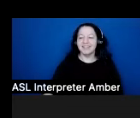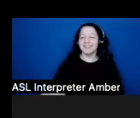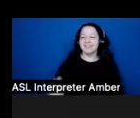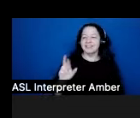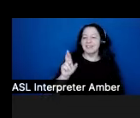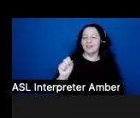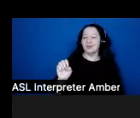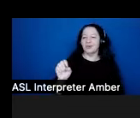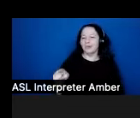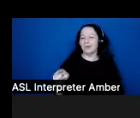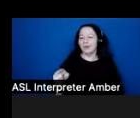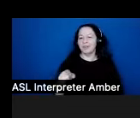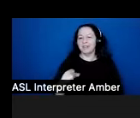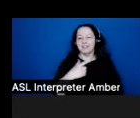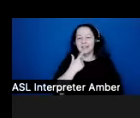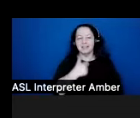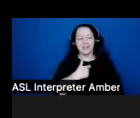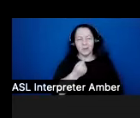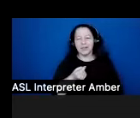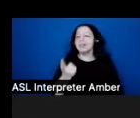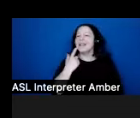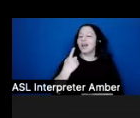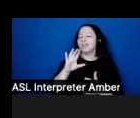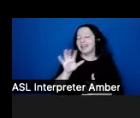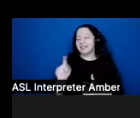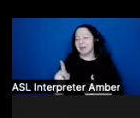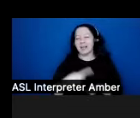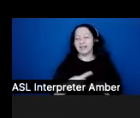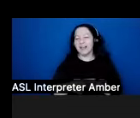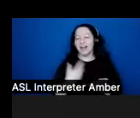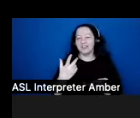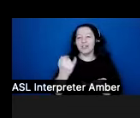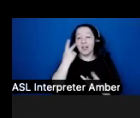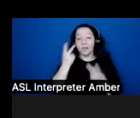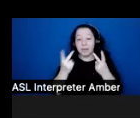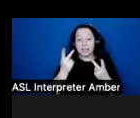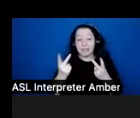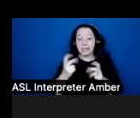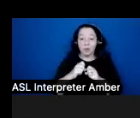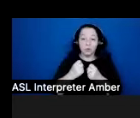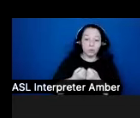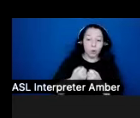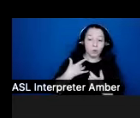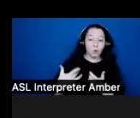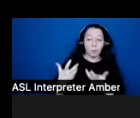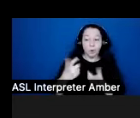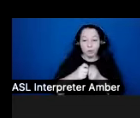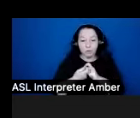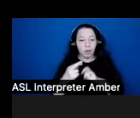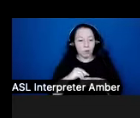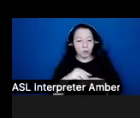a discussion about like if we see there's a social norm that might want to change or impact in our community, like